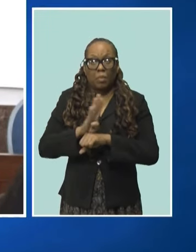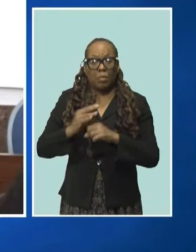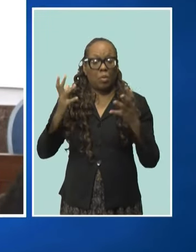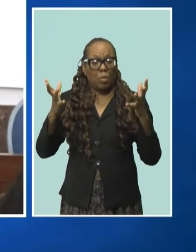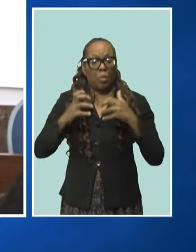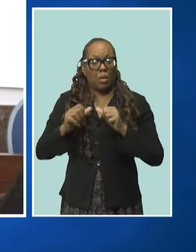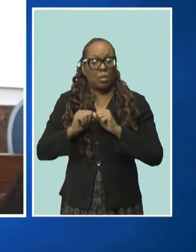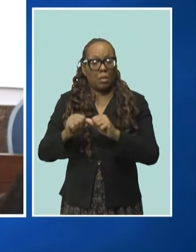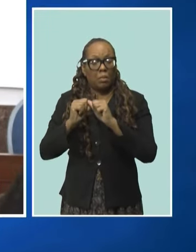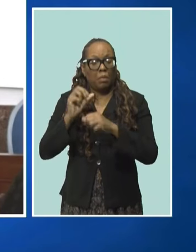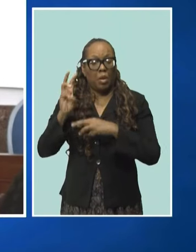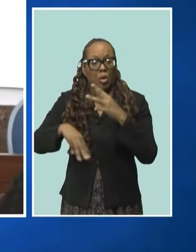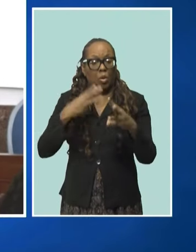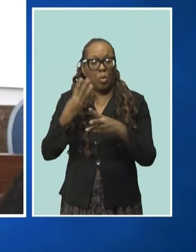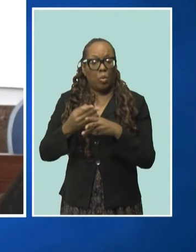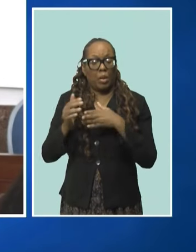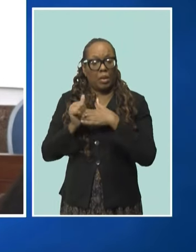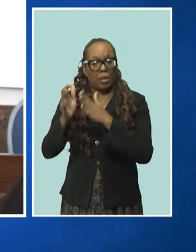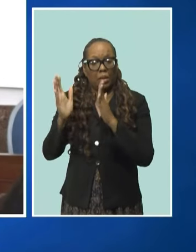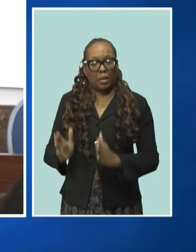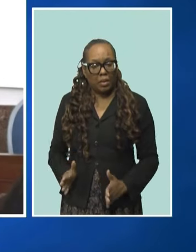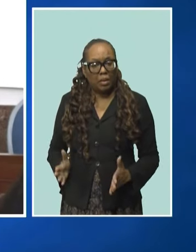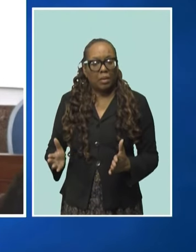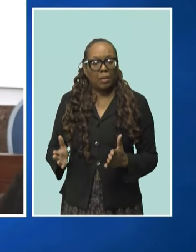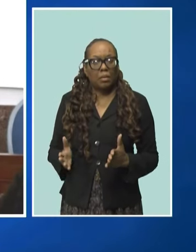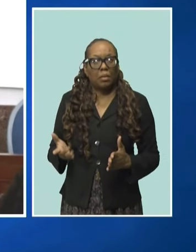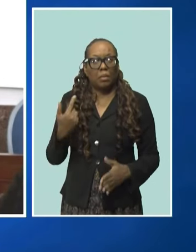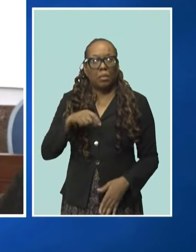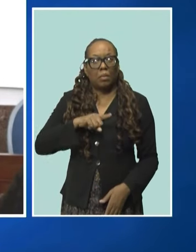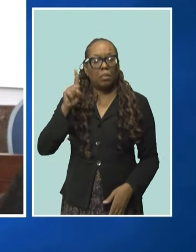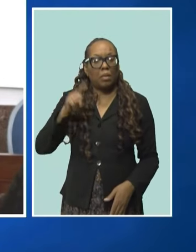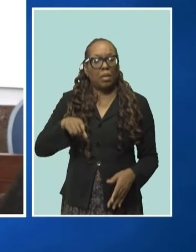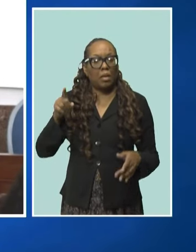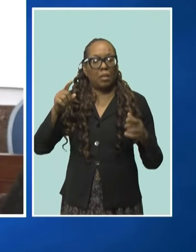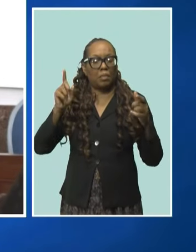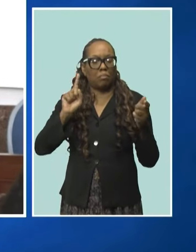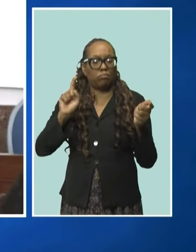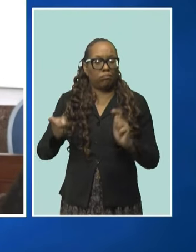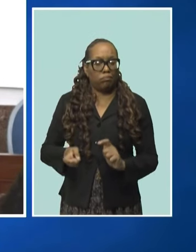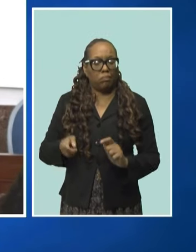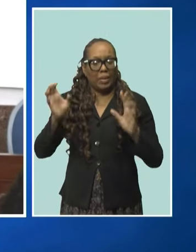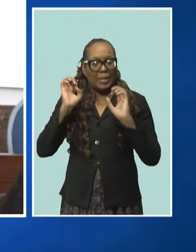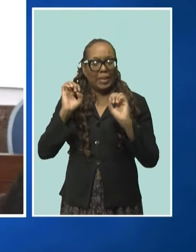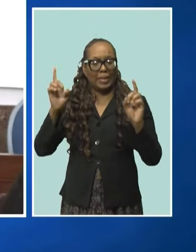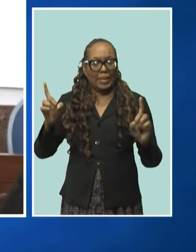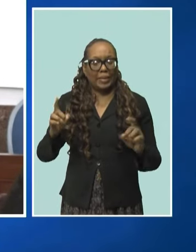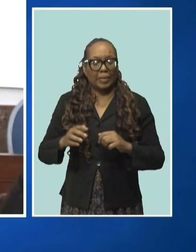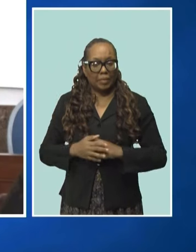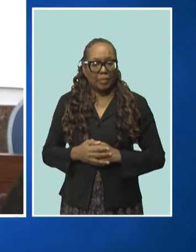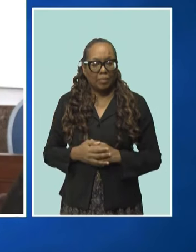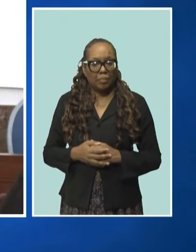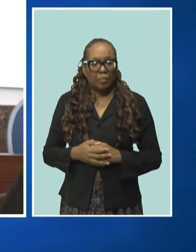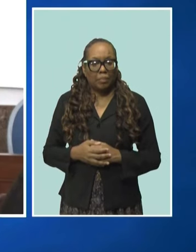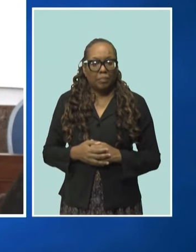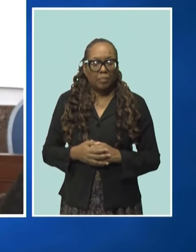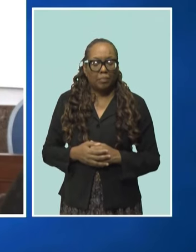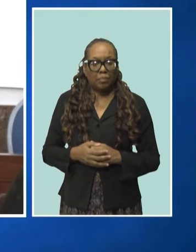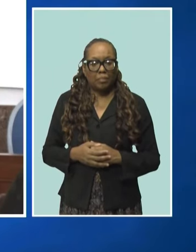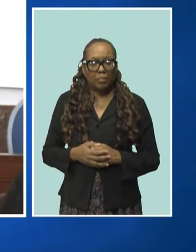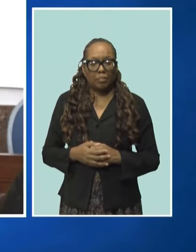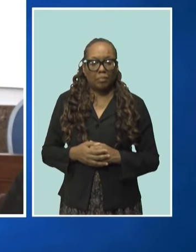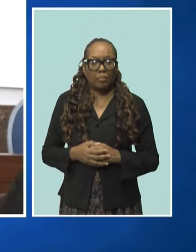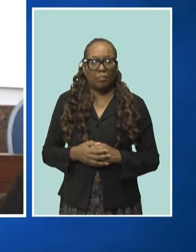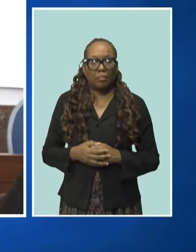its weight class, an intellectual thought leader, we have to transform our educational base. Because why those skills don't